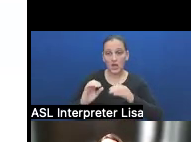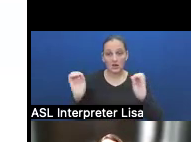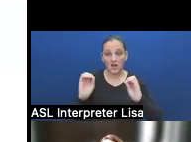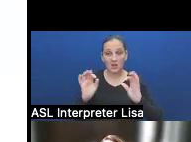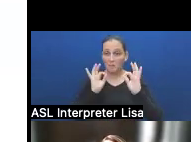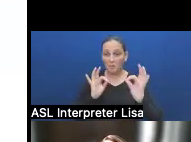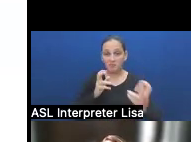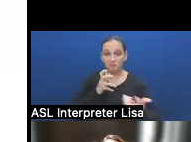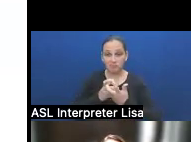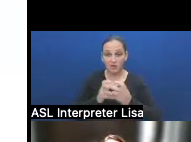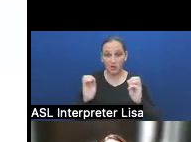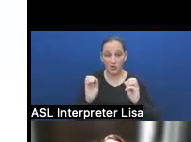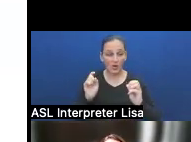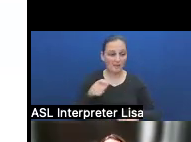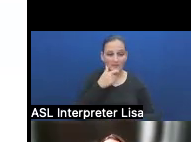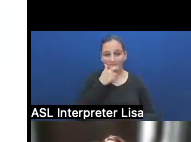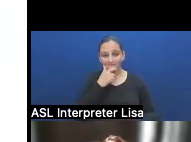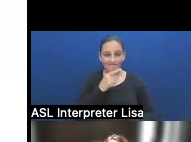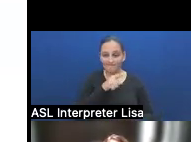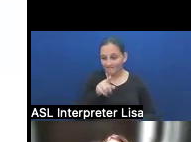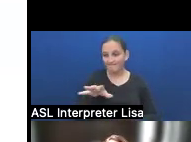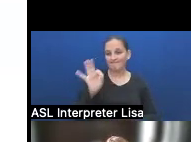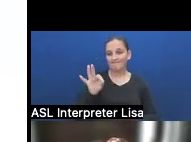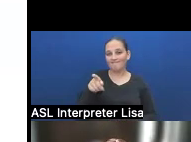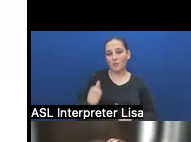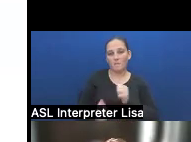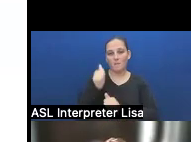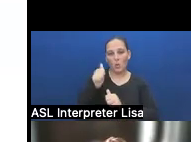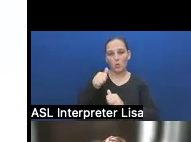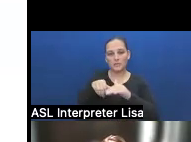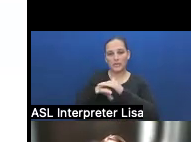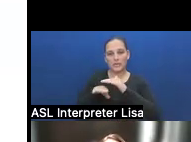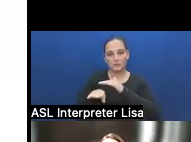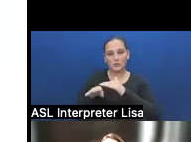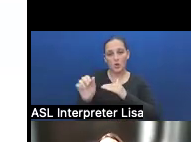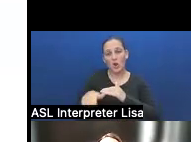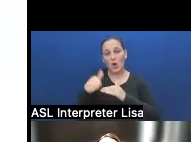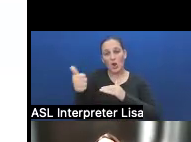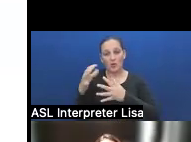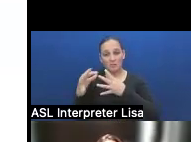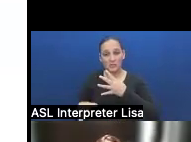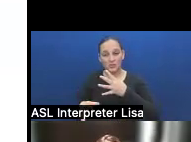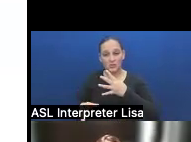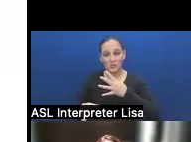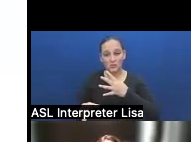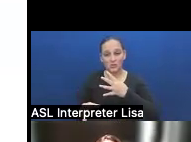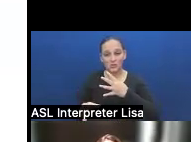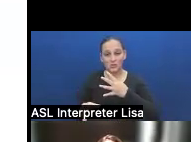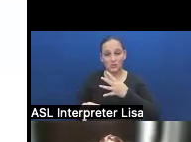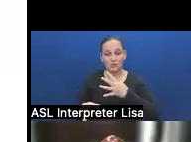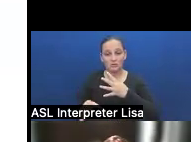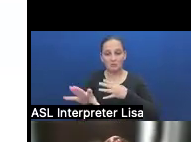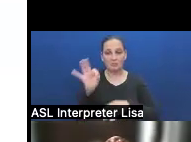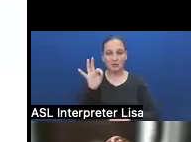you need to select the item that's the most accessible alternative. There's no out for us in